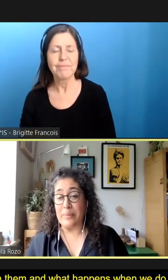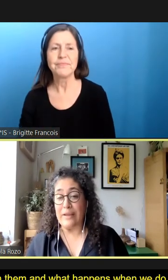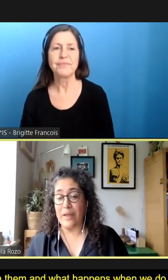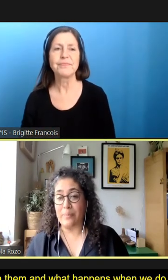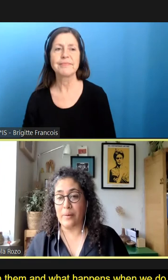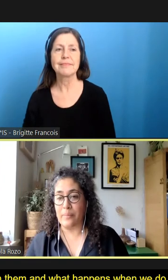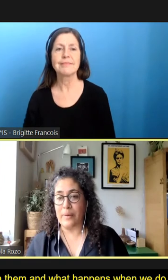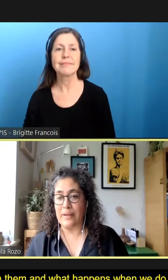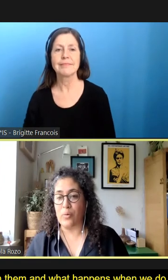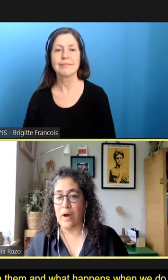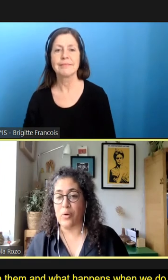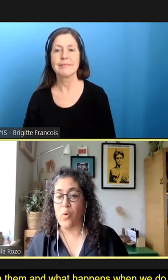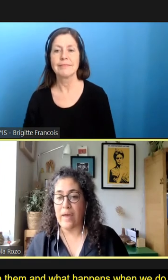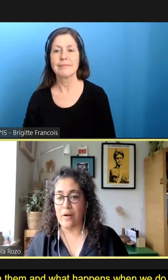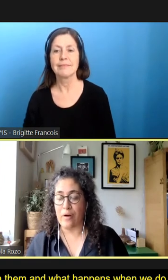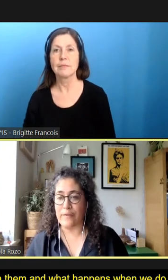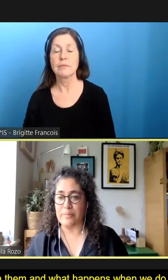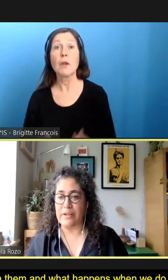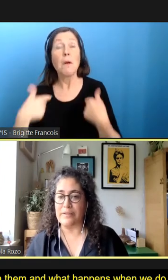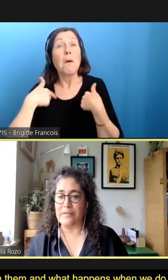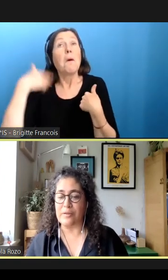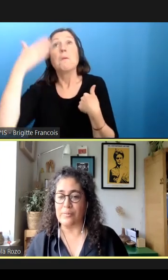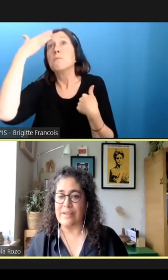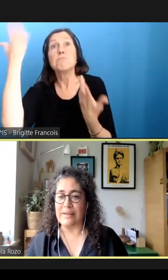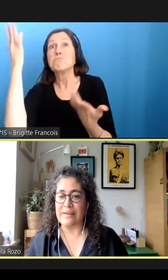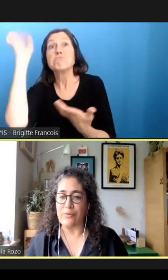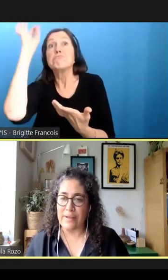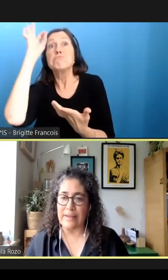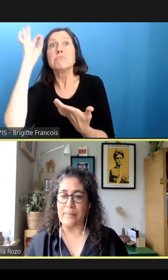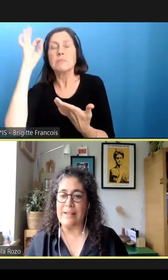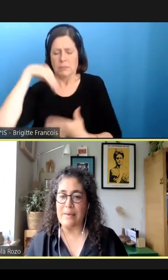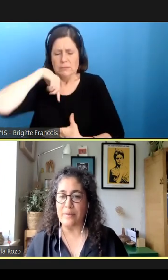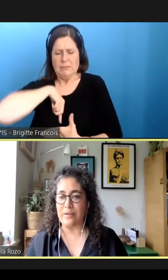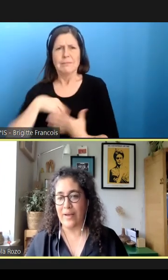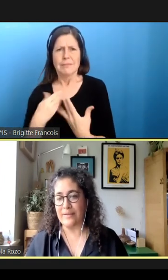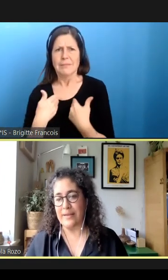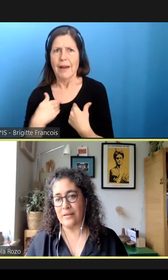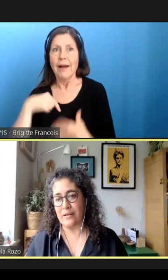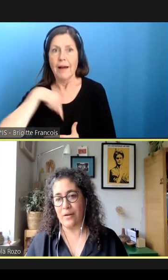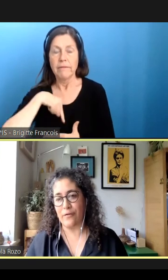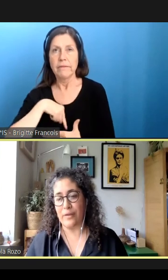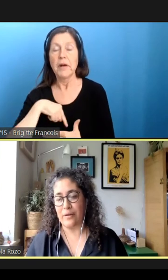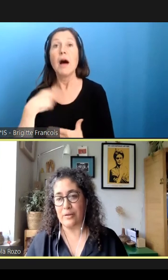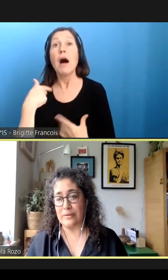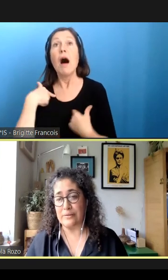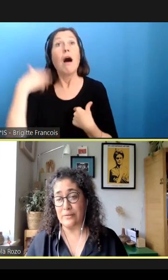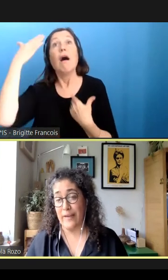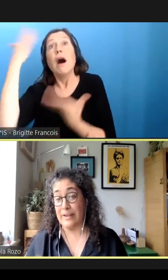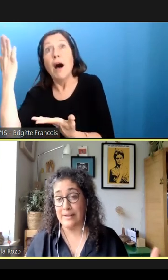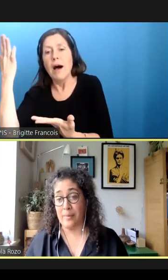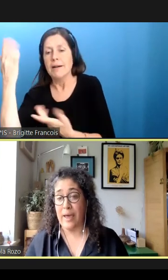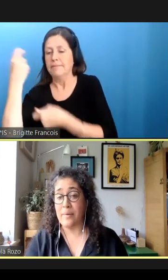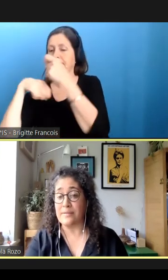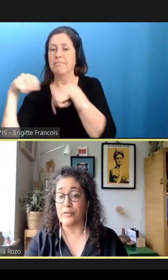I believe that being unaware of these belief systems can really limit our understanding of the